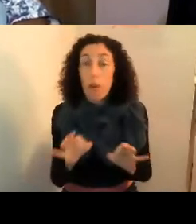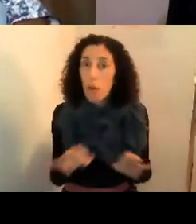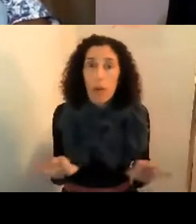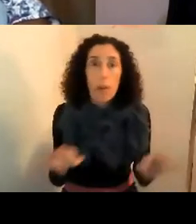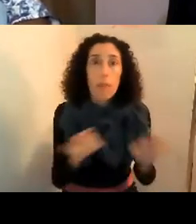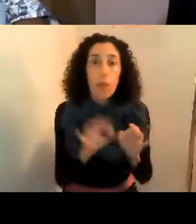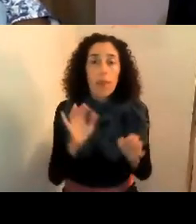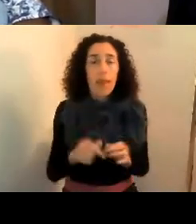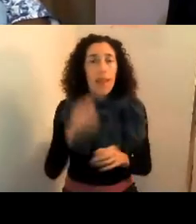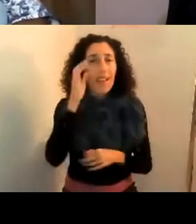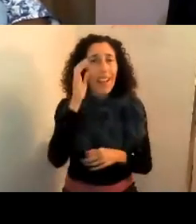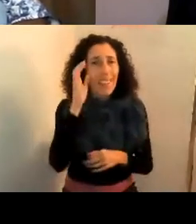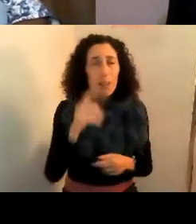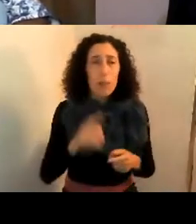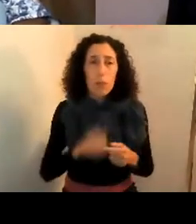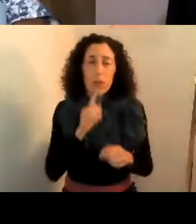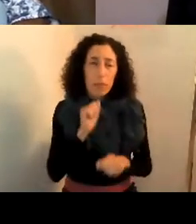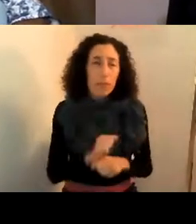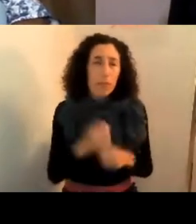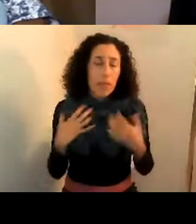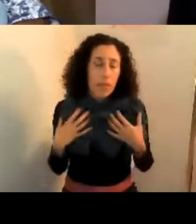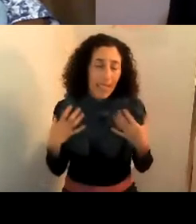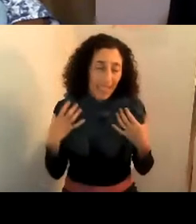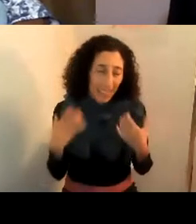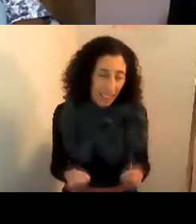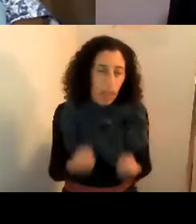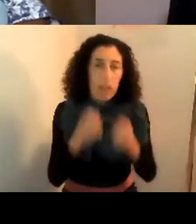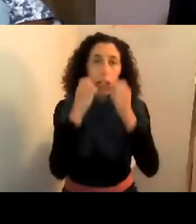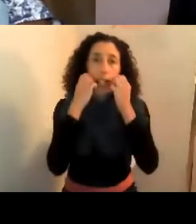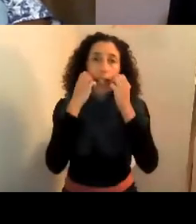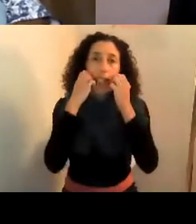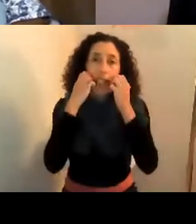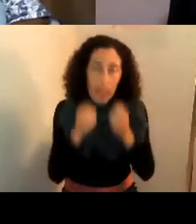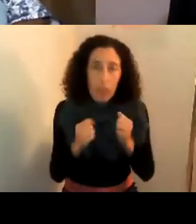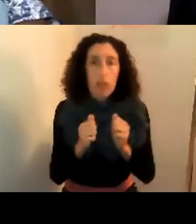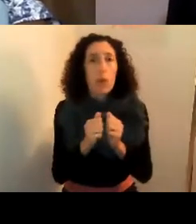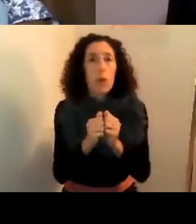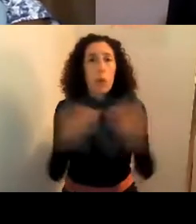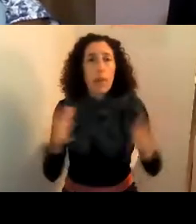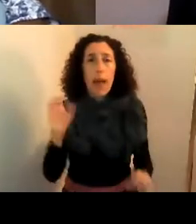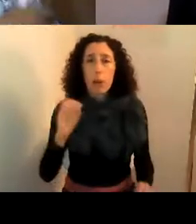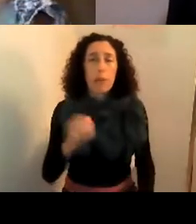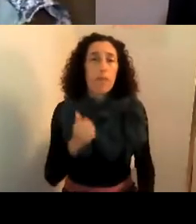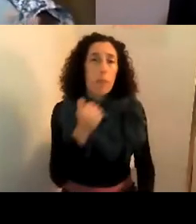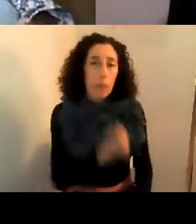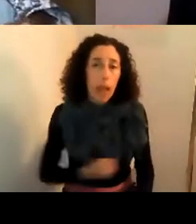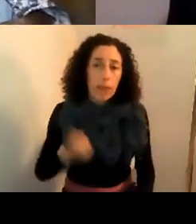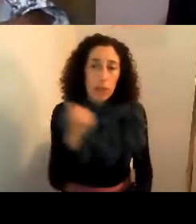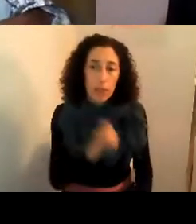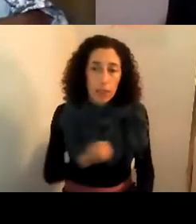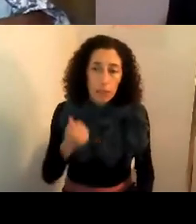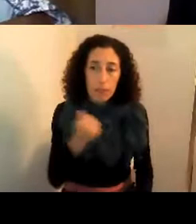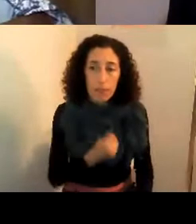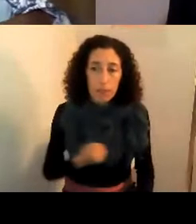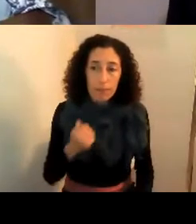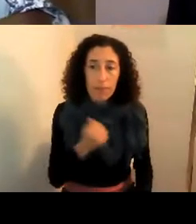stories unapologetically, that there is healing in that. And that is where, you know,